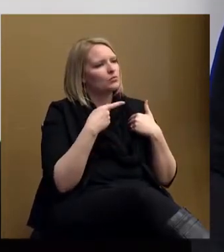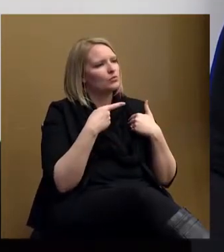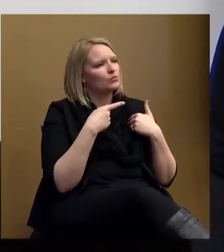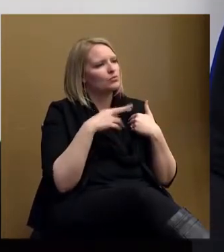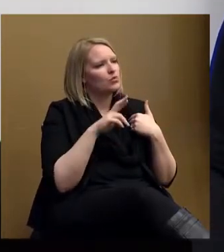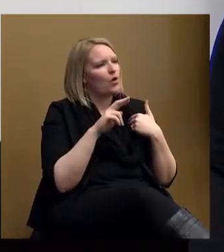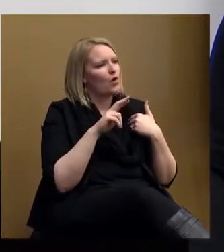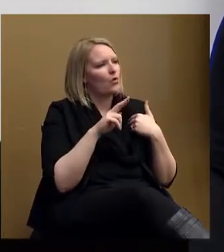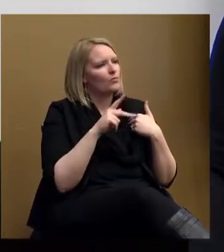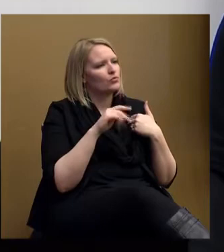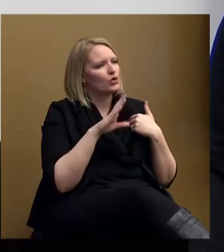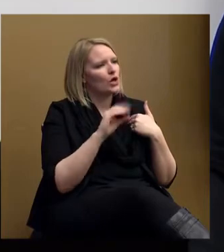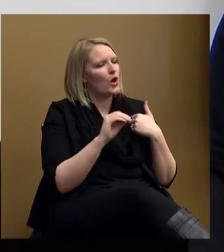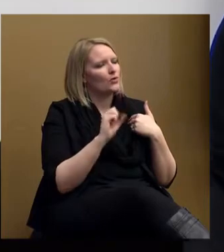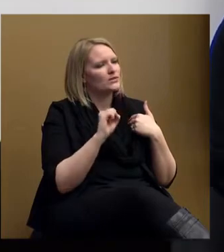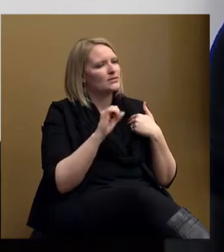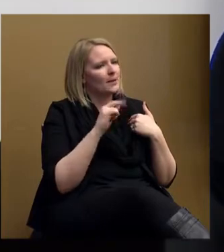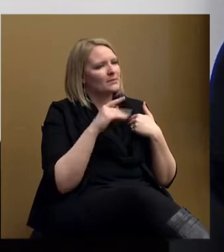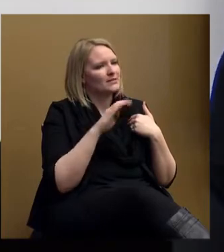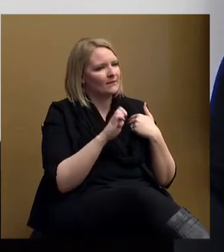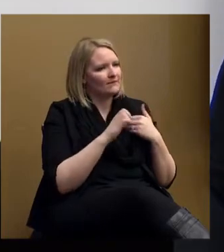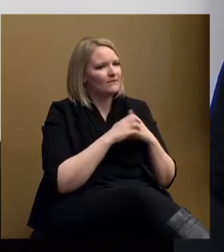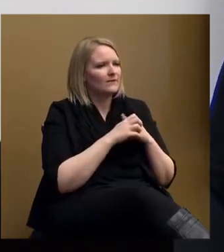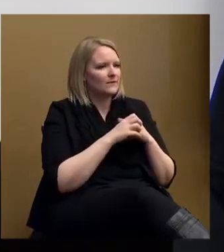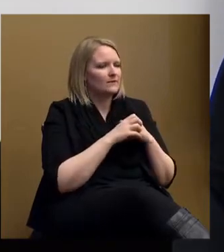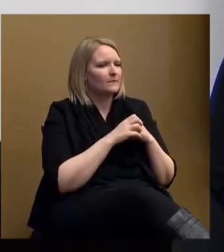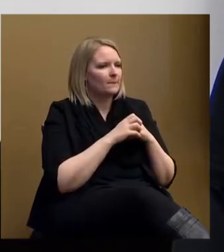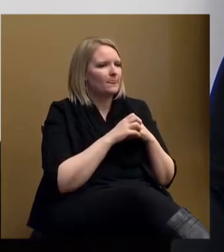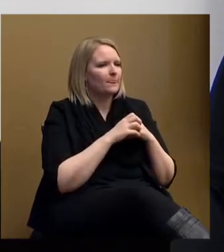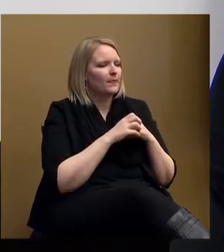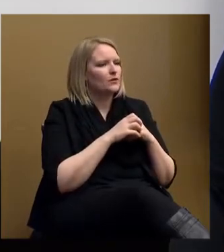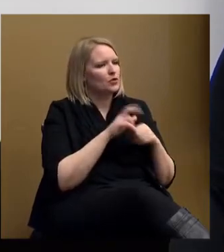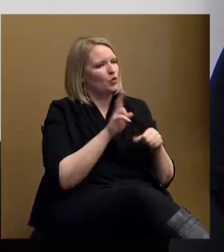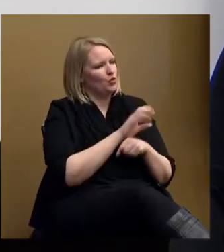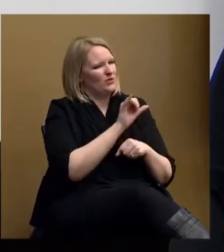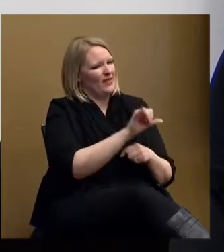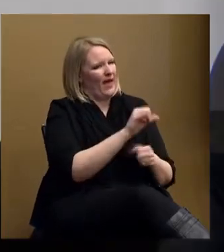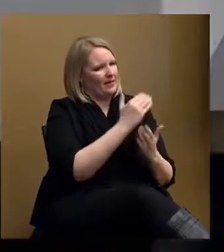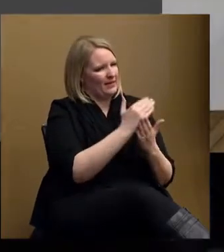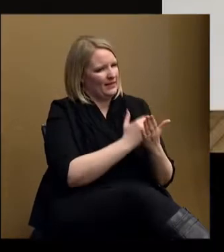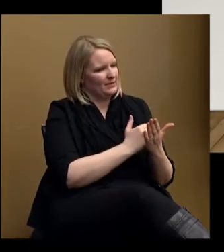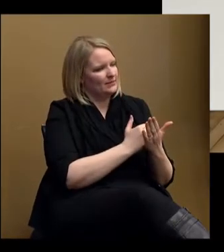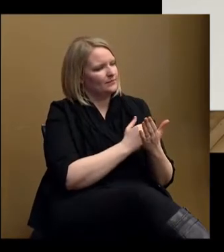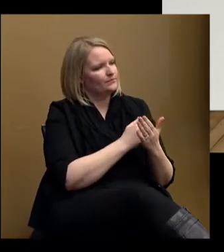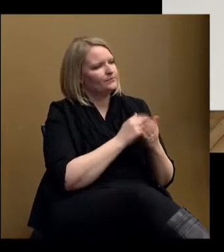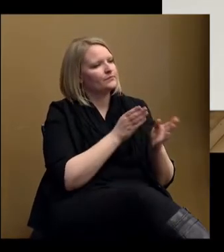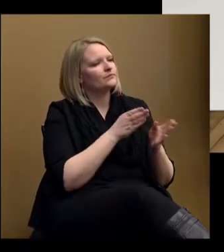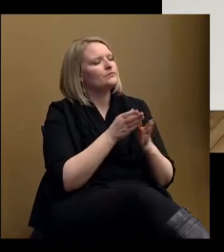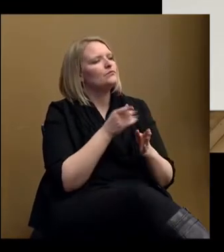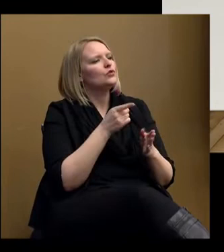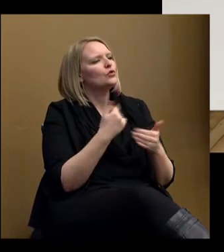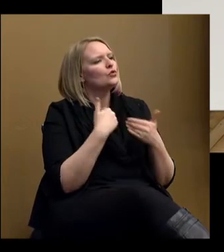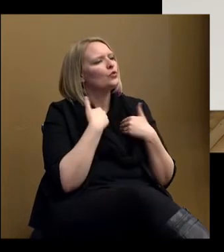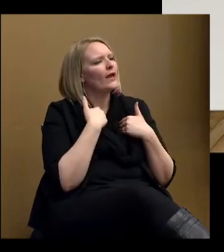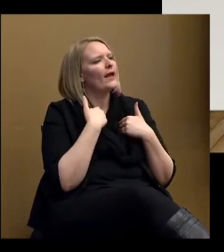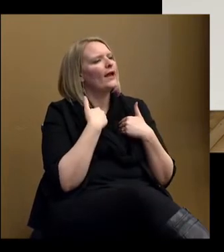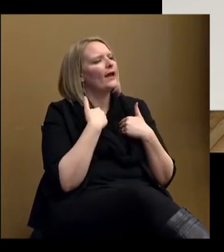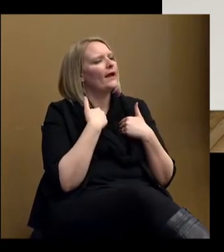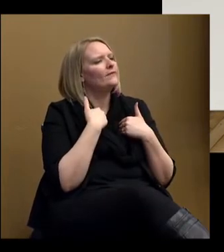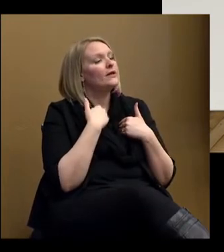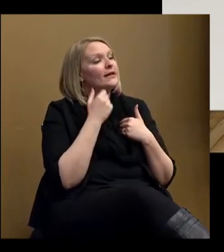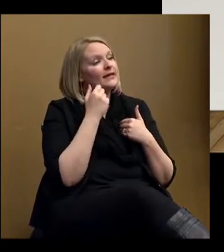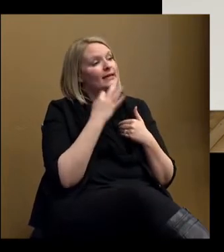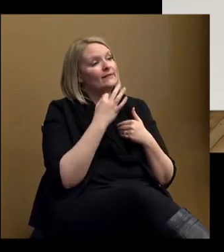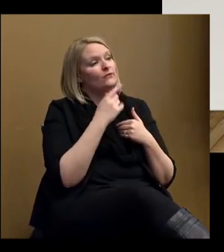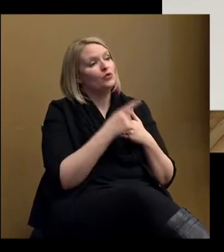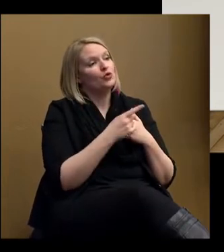maybe. Okay? So use that list. You do have, if you were